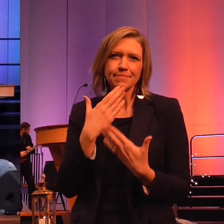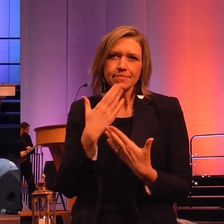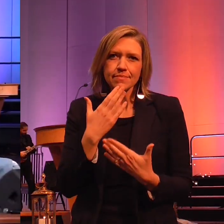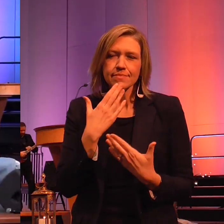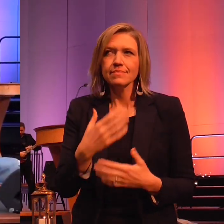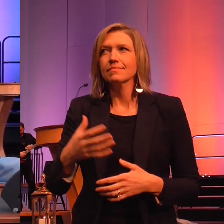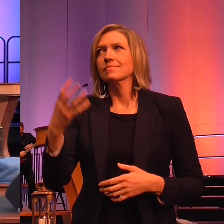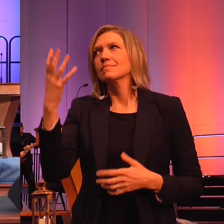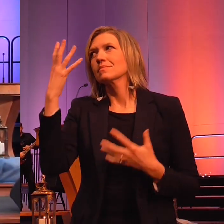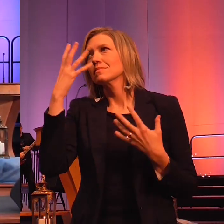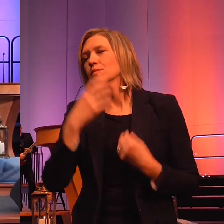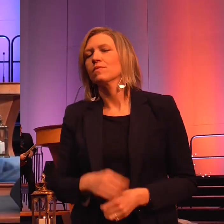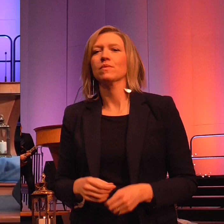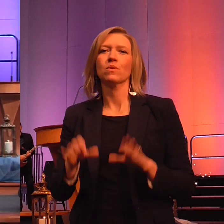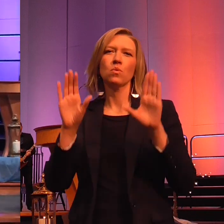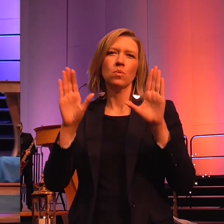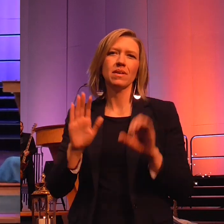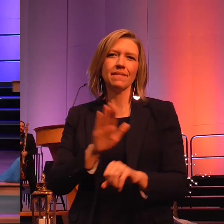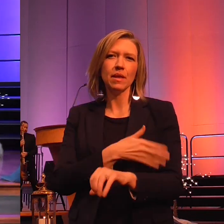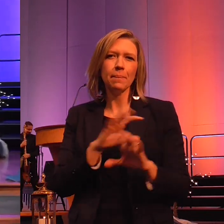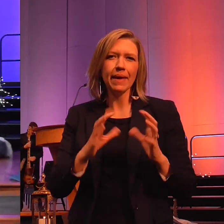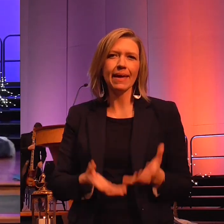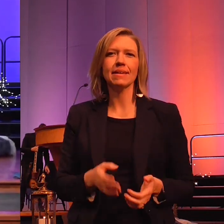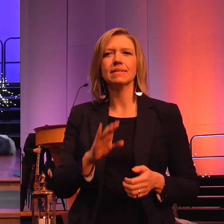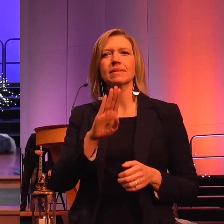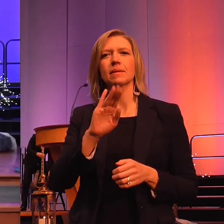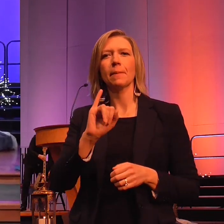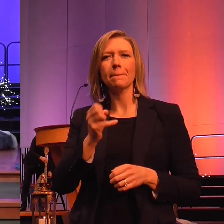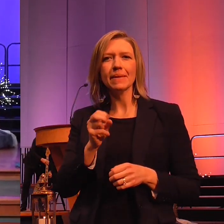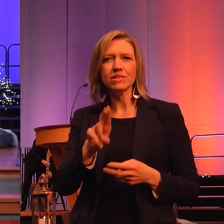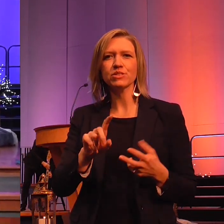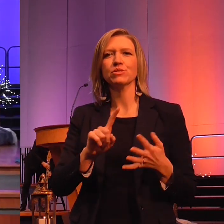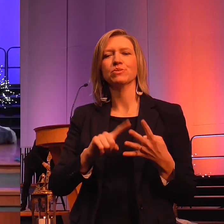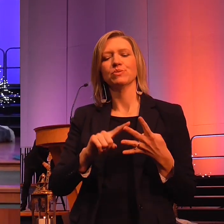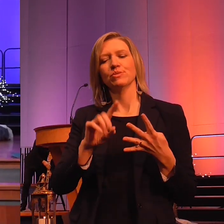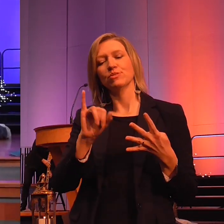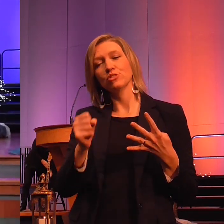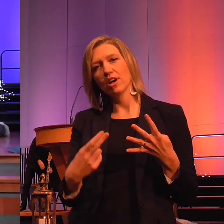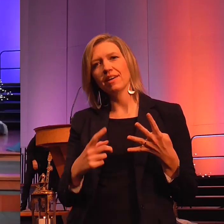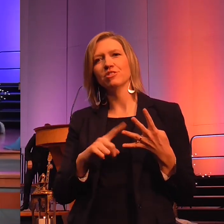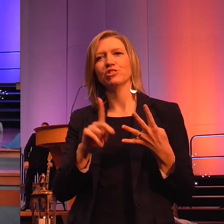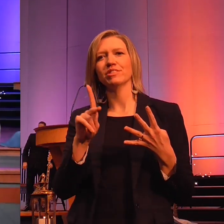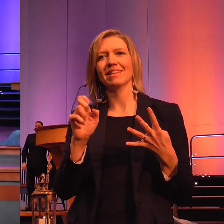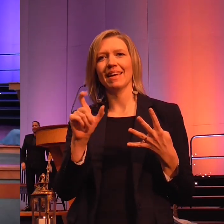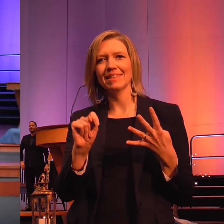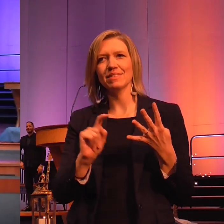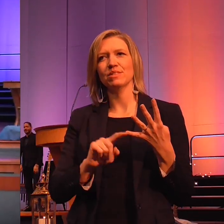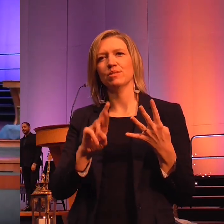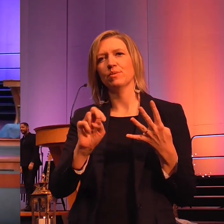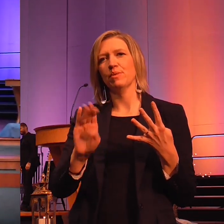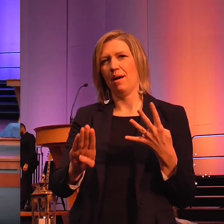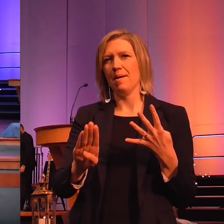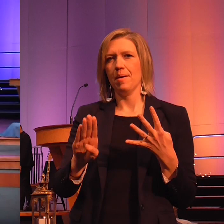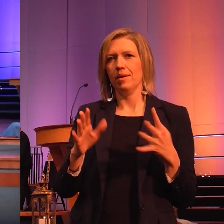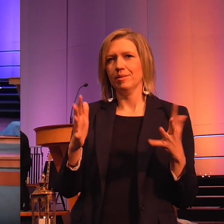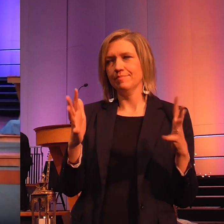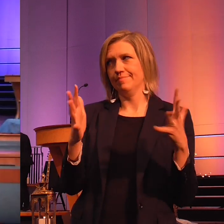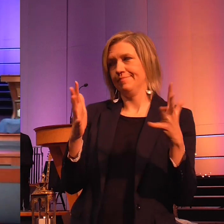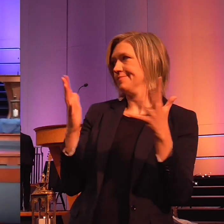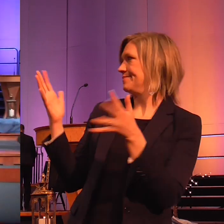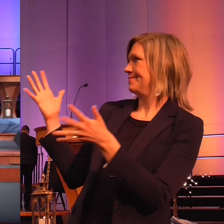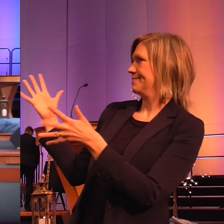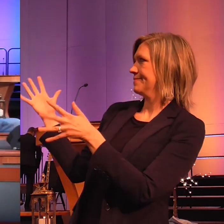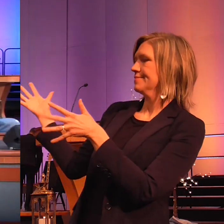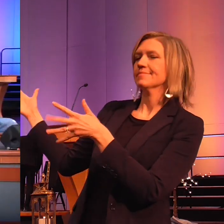Beautiful, and our wonderful band, Bijou. Josh is with us today, Kent and Rob. Woo! Woo-hoo-hoo!